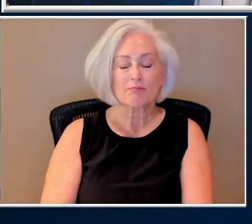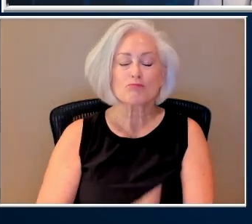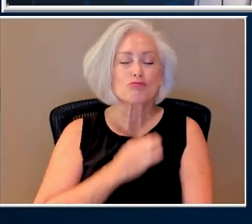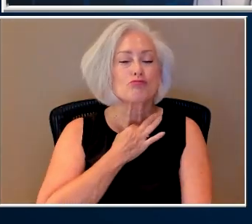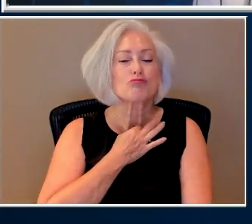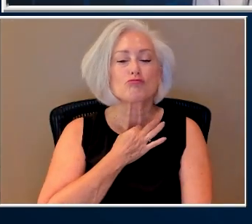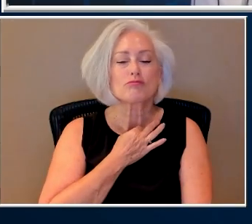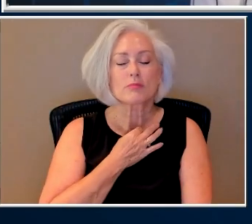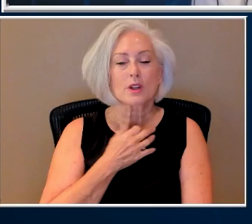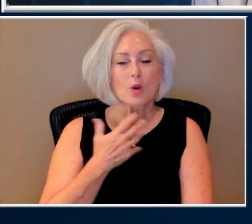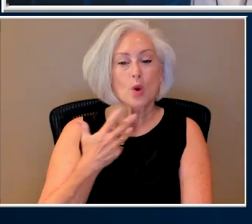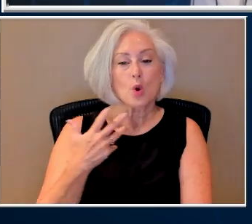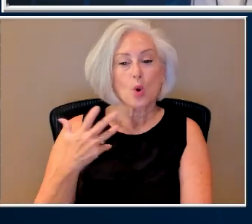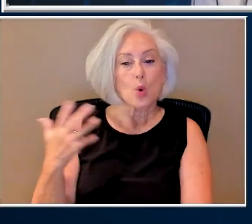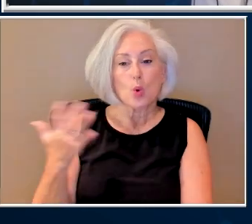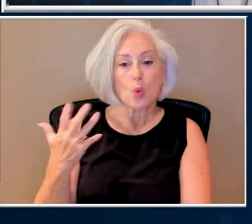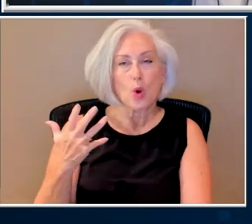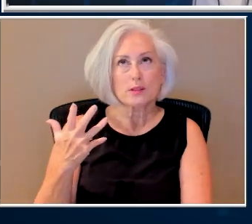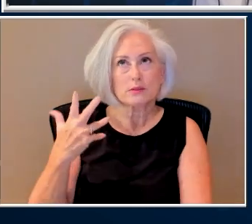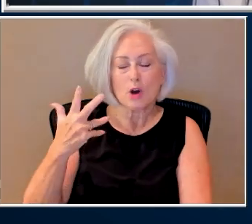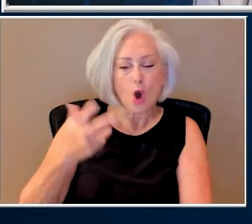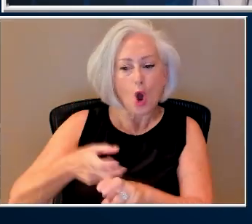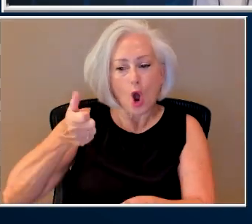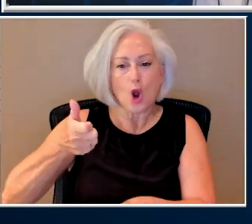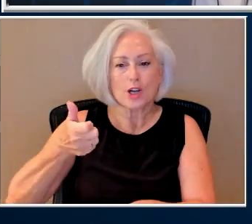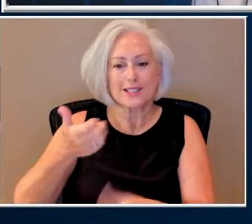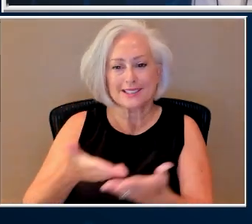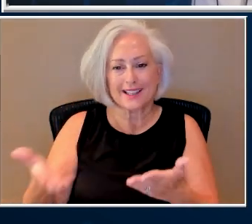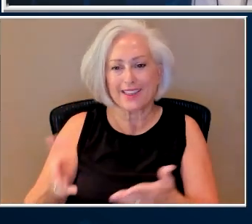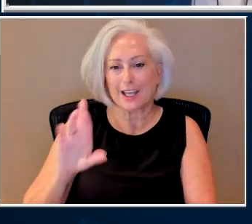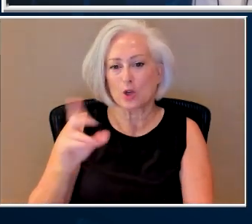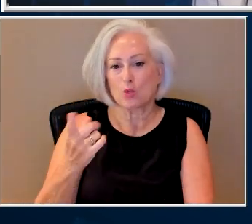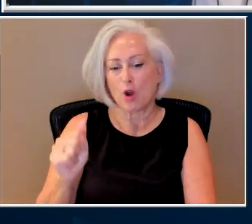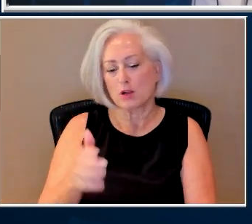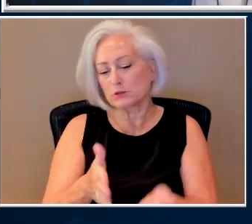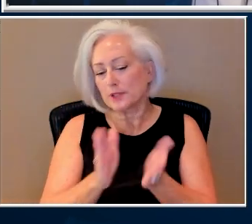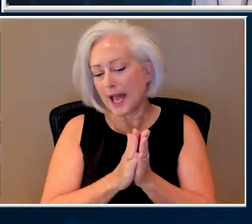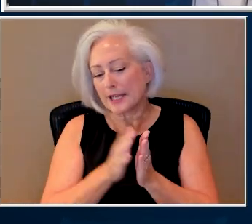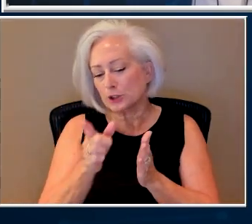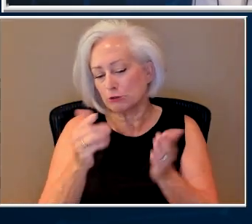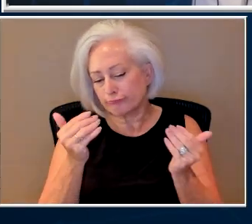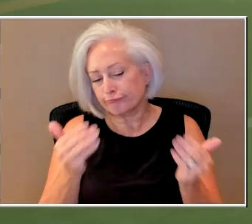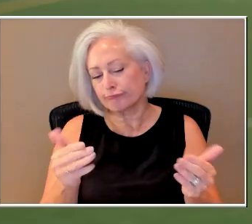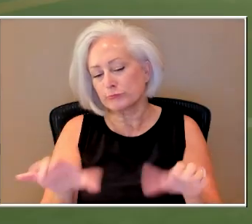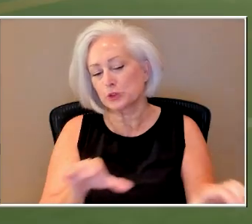been one of the hardest things that Roger's asked you to do?